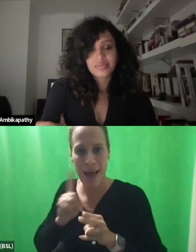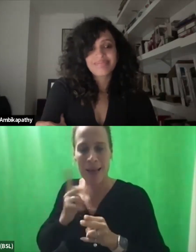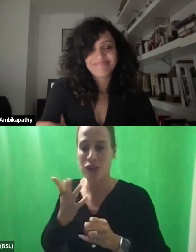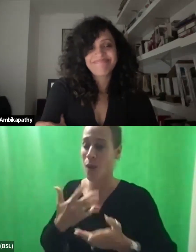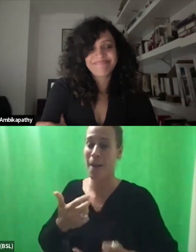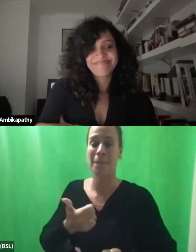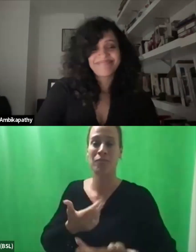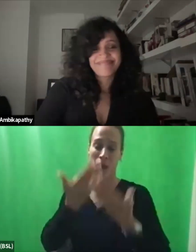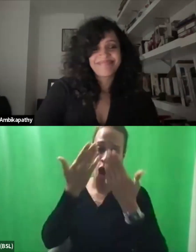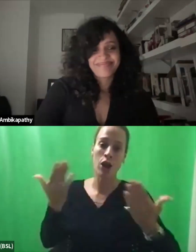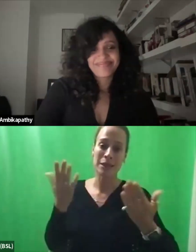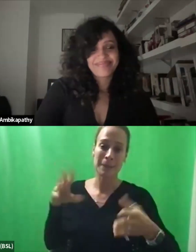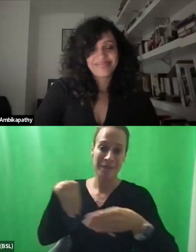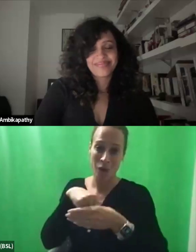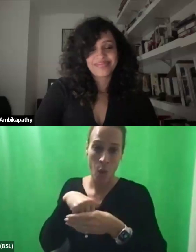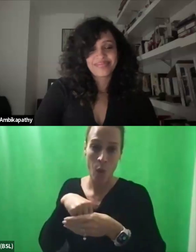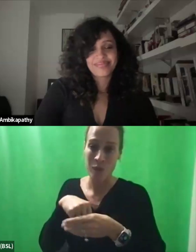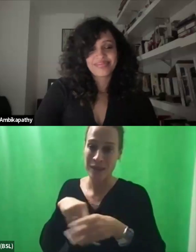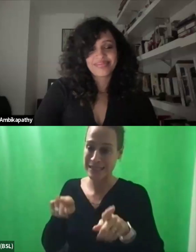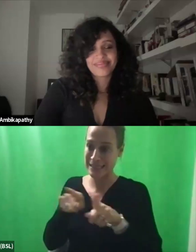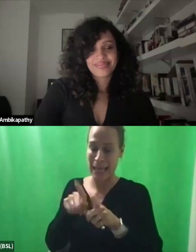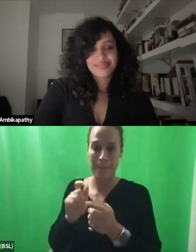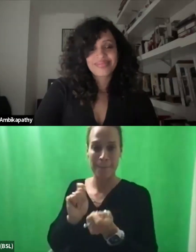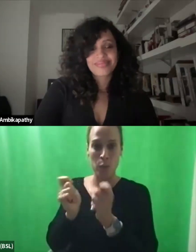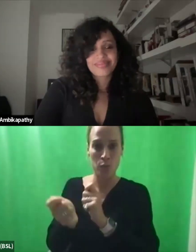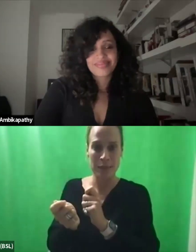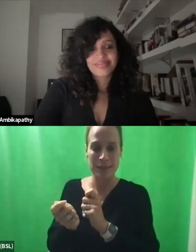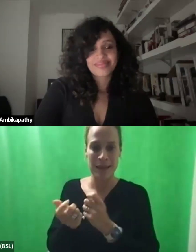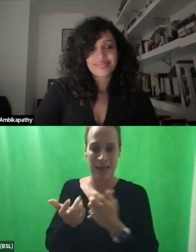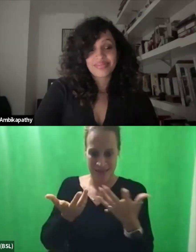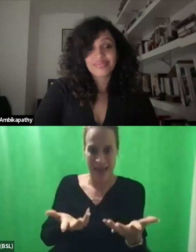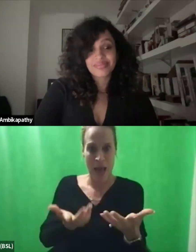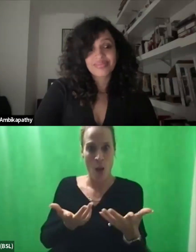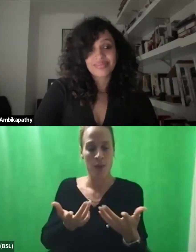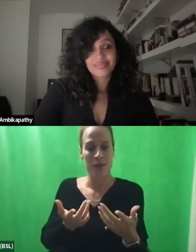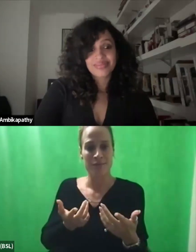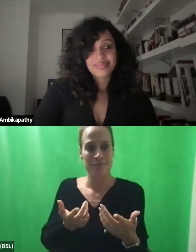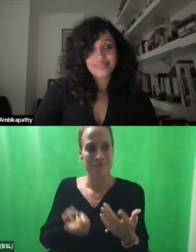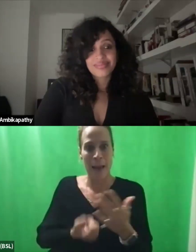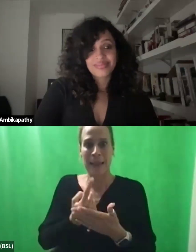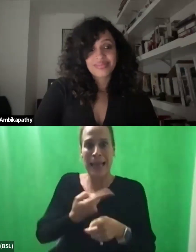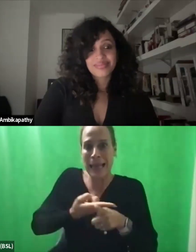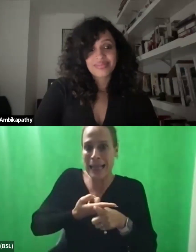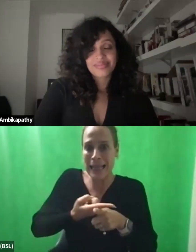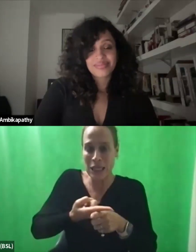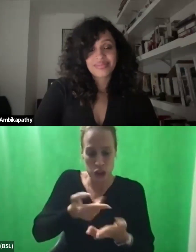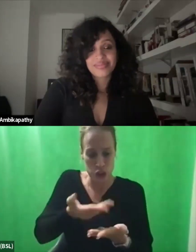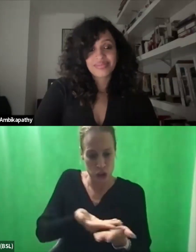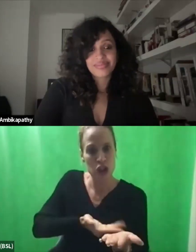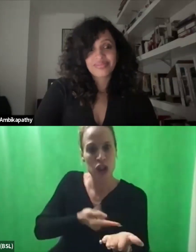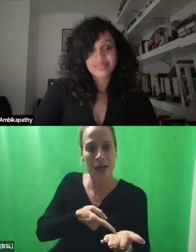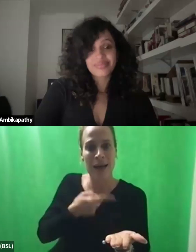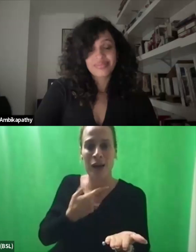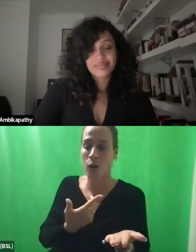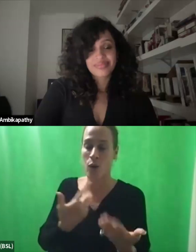indeed. Somehow, the fact that it exists now in English is also, for me, it gives